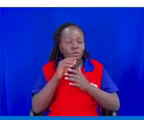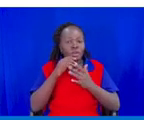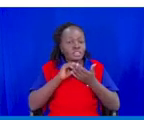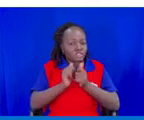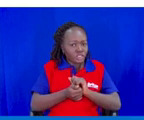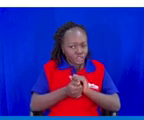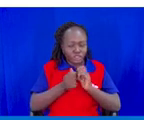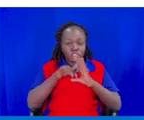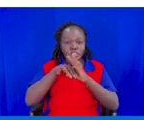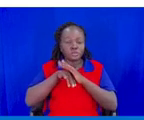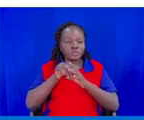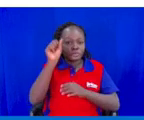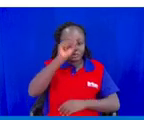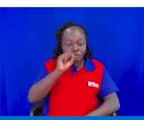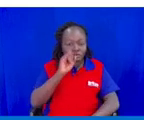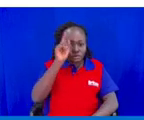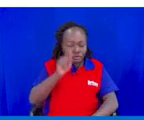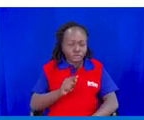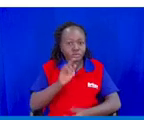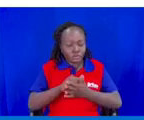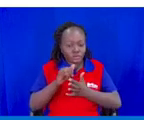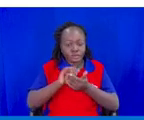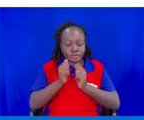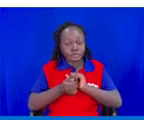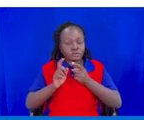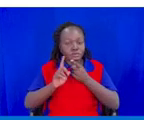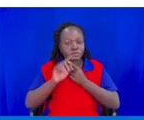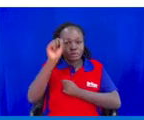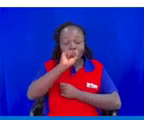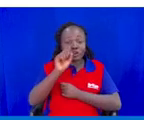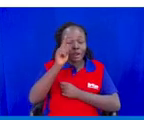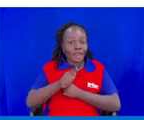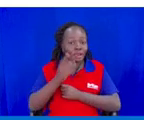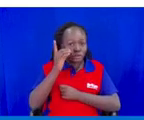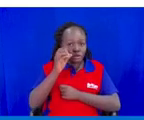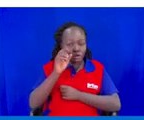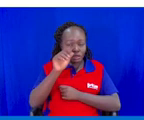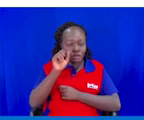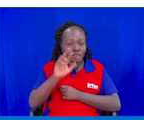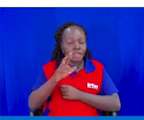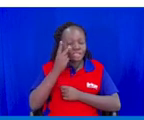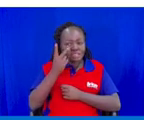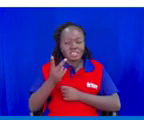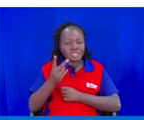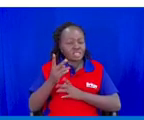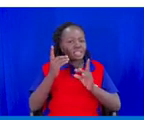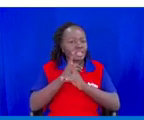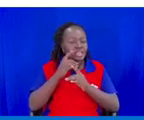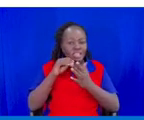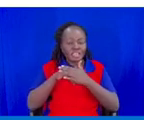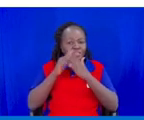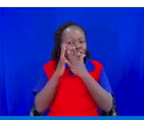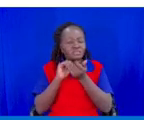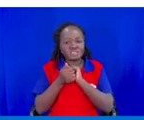it depreciates, especially to the dollar, you'll see the foreign investors liquidating their positions,